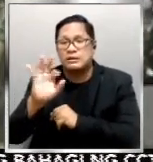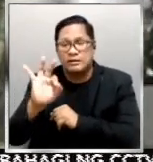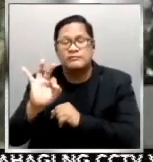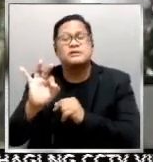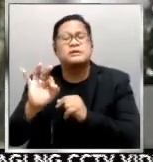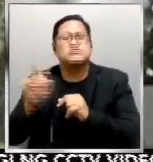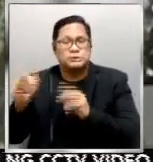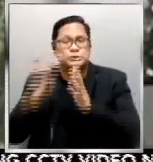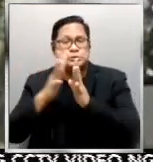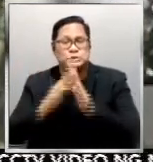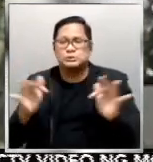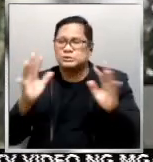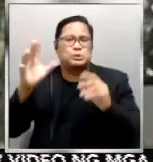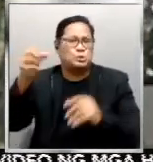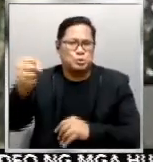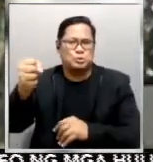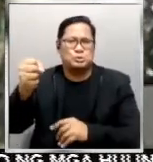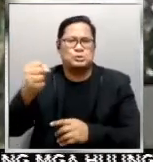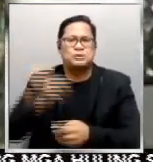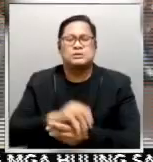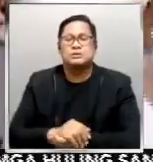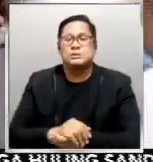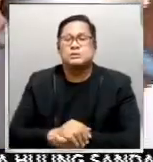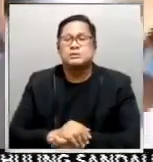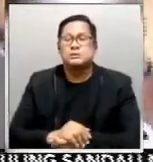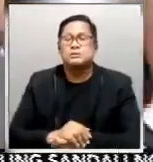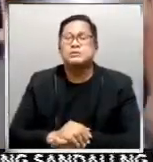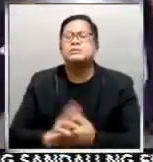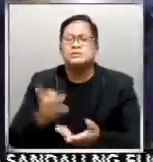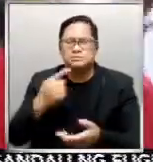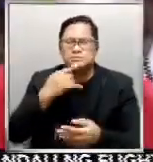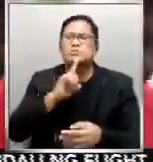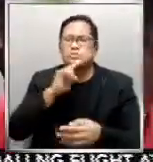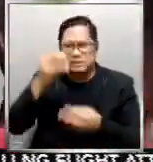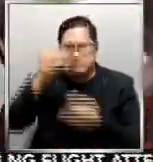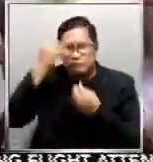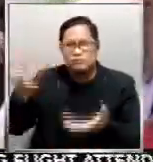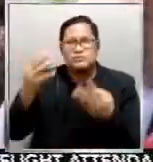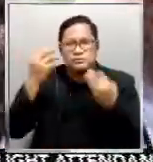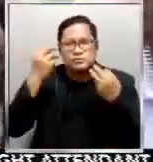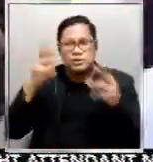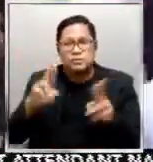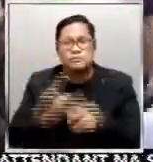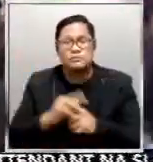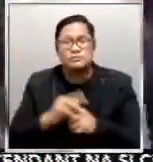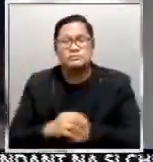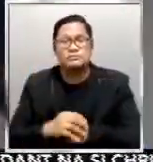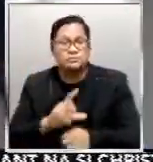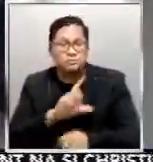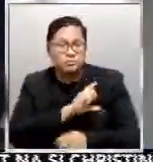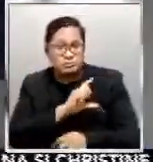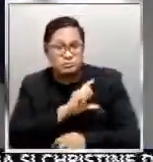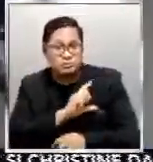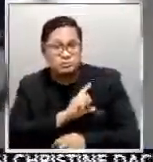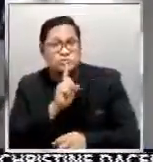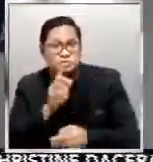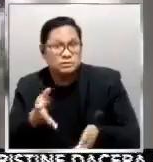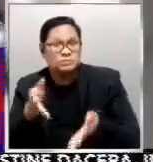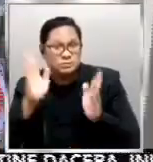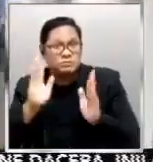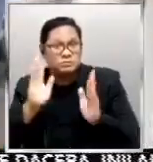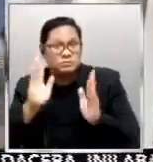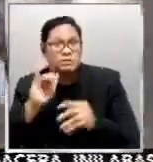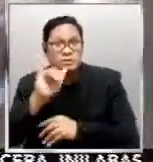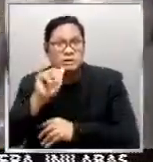hold. So that I emphasize to the Vice Mayor. Giit ng pulisya, ang pinahihintulutan lang ng IATF ay mga religious activity